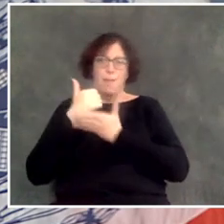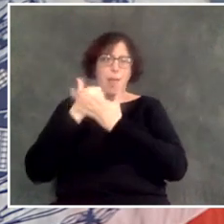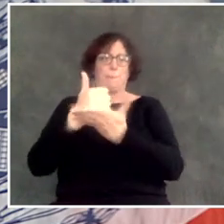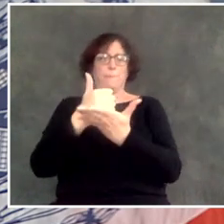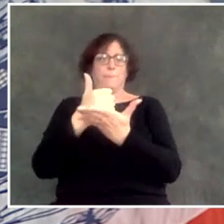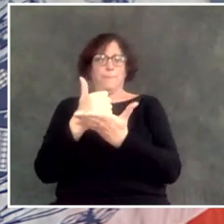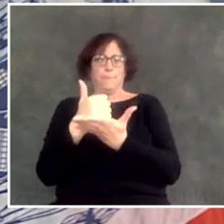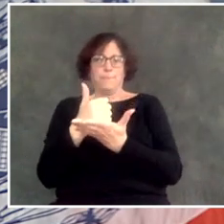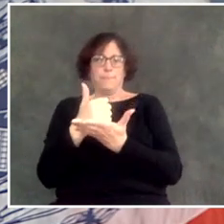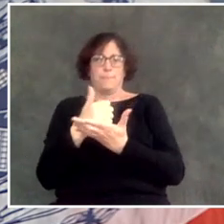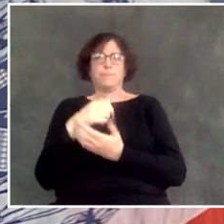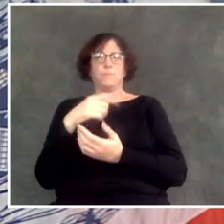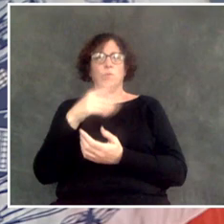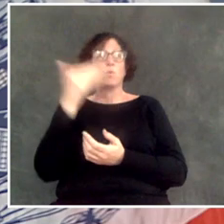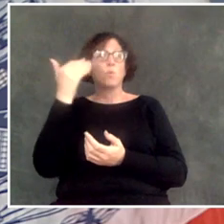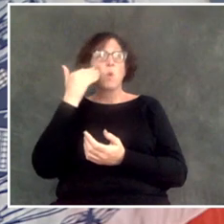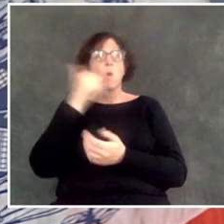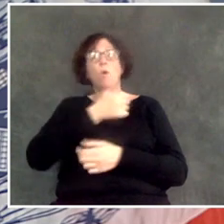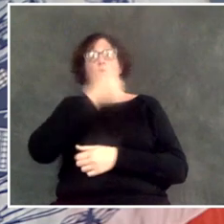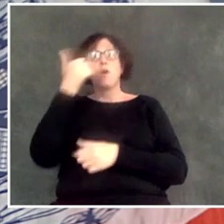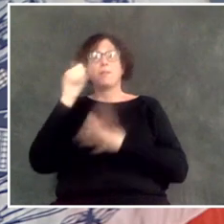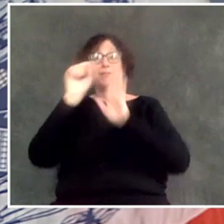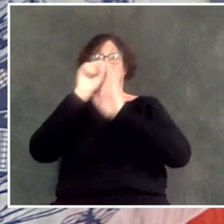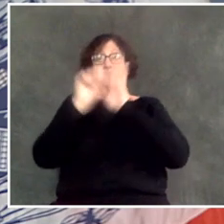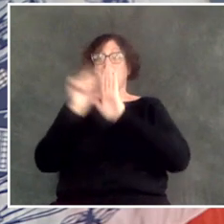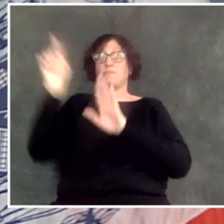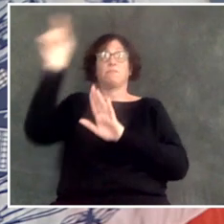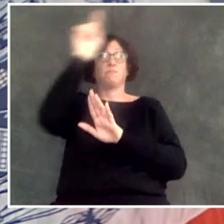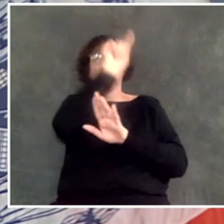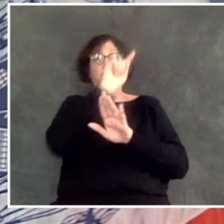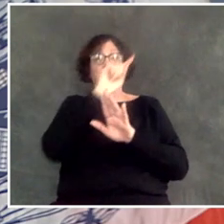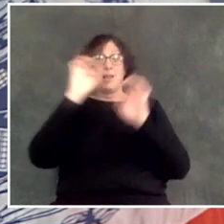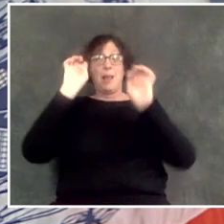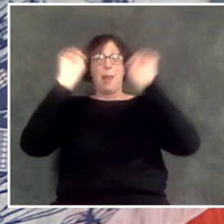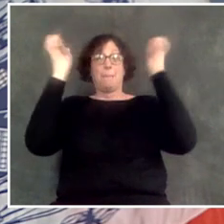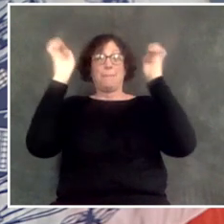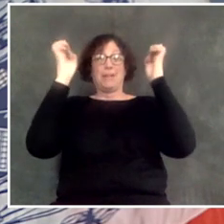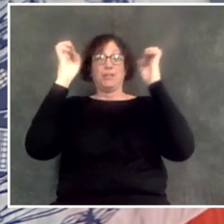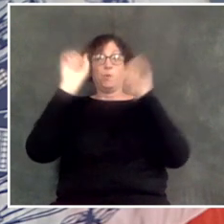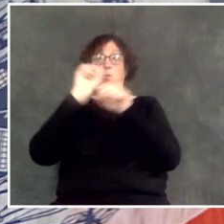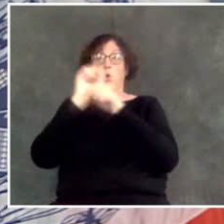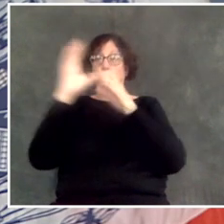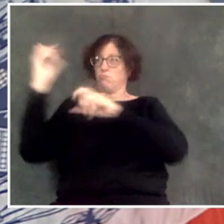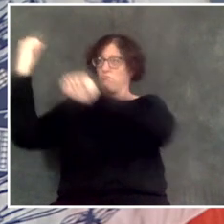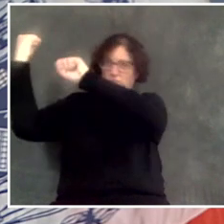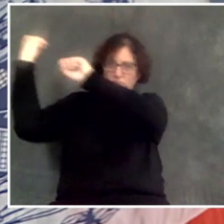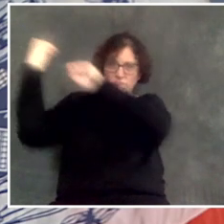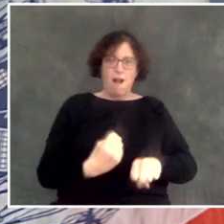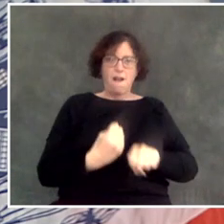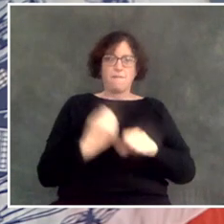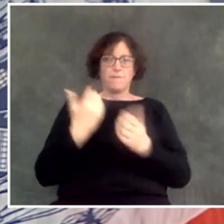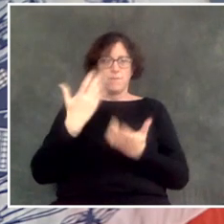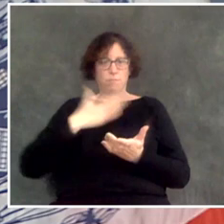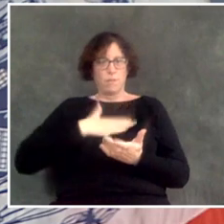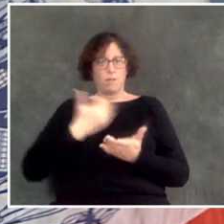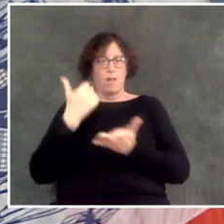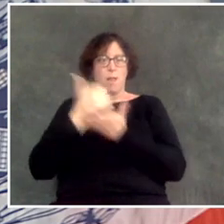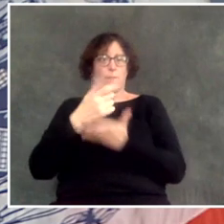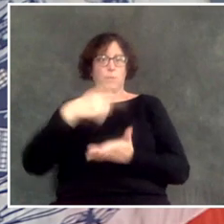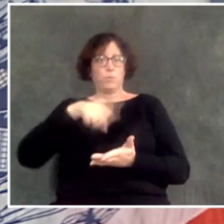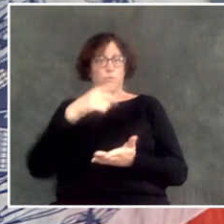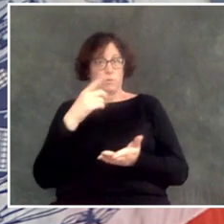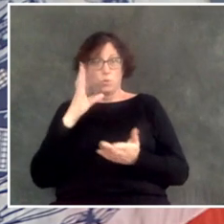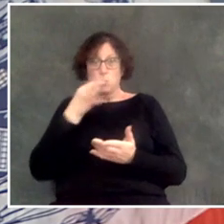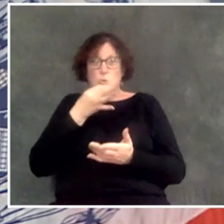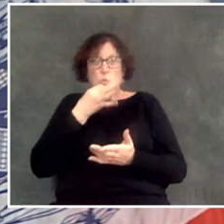coming. There was not a hint of anything but a total devotion to the work and understanding this was